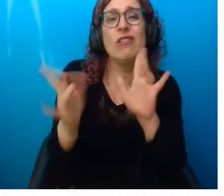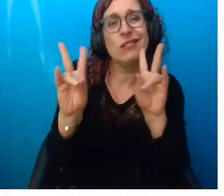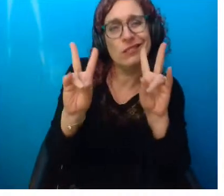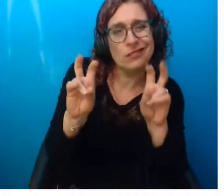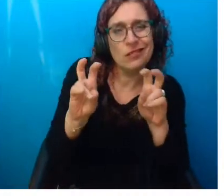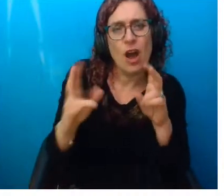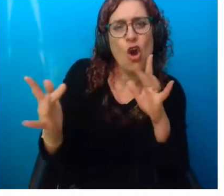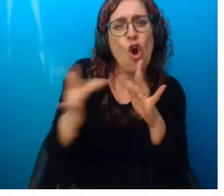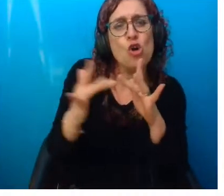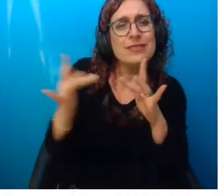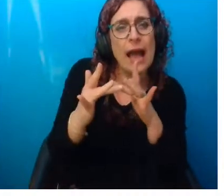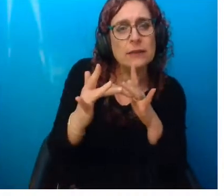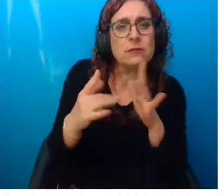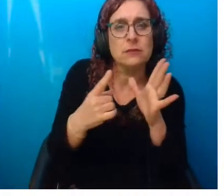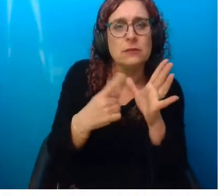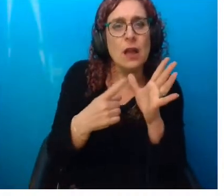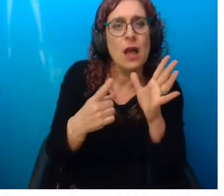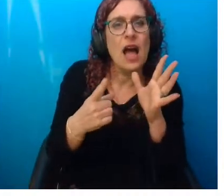that for